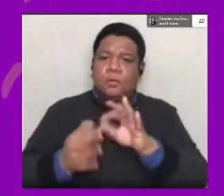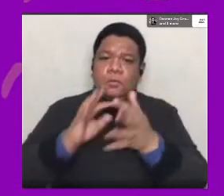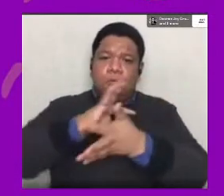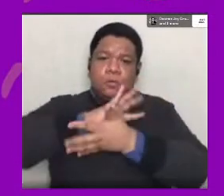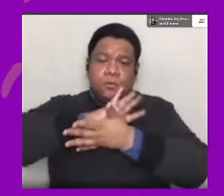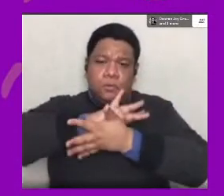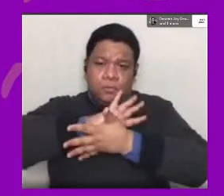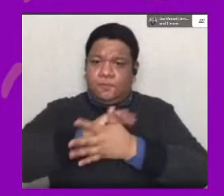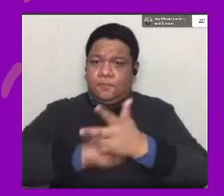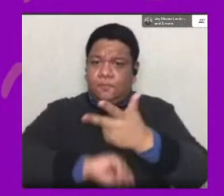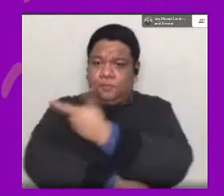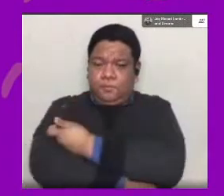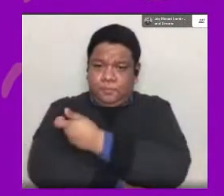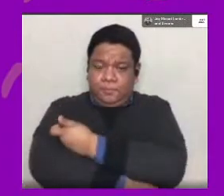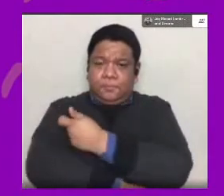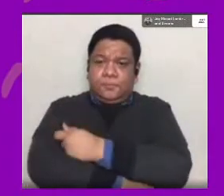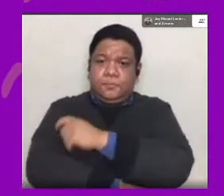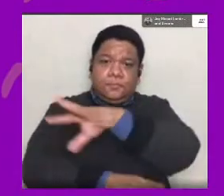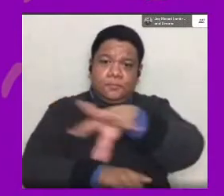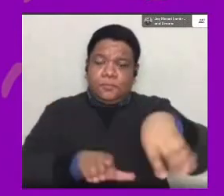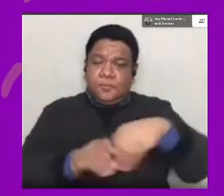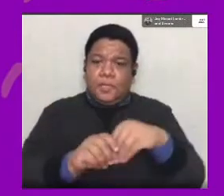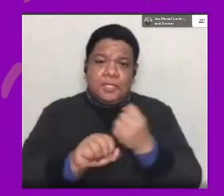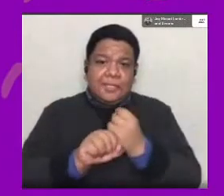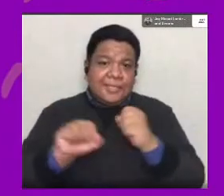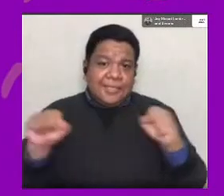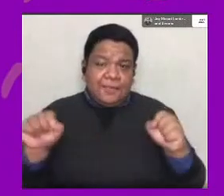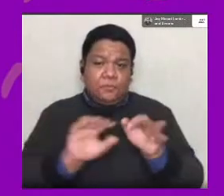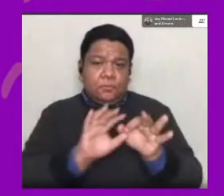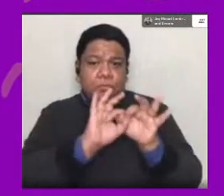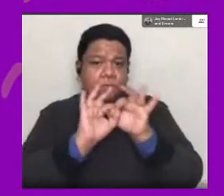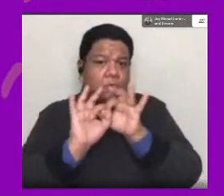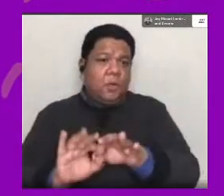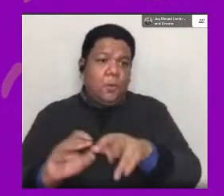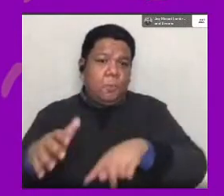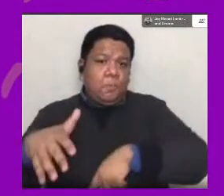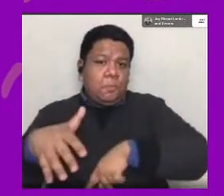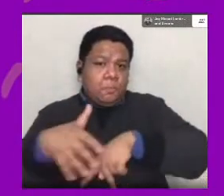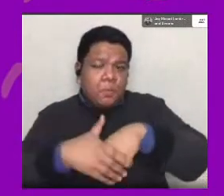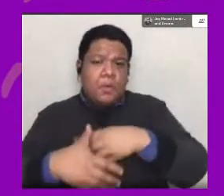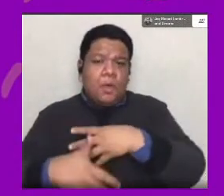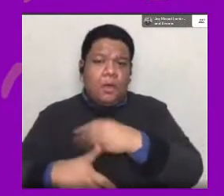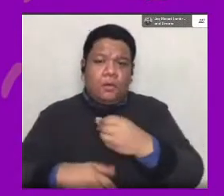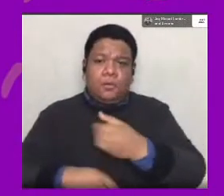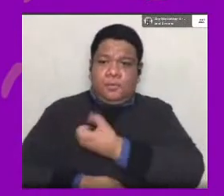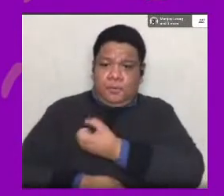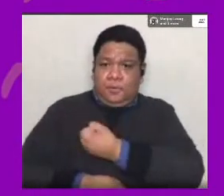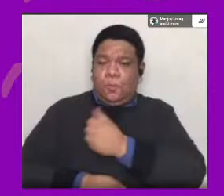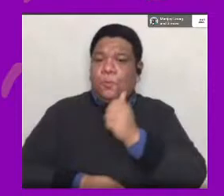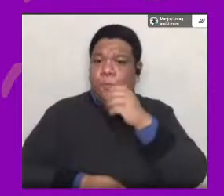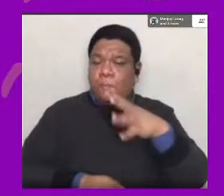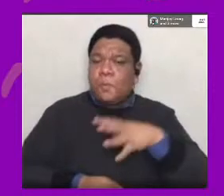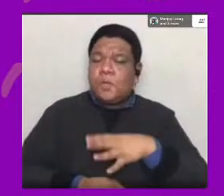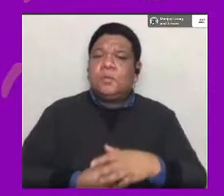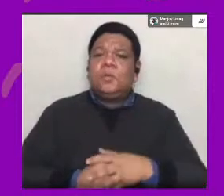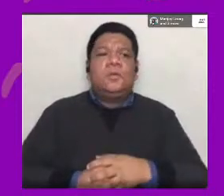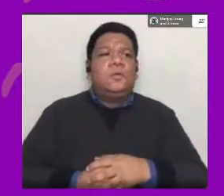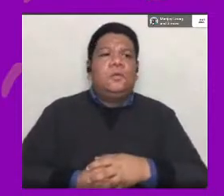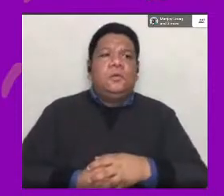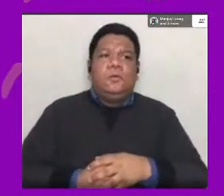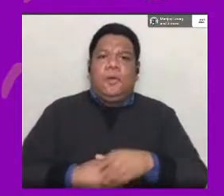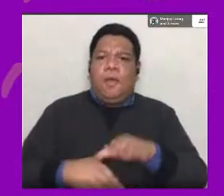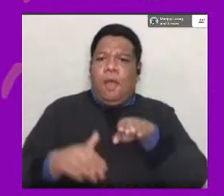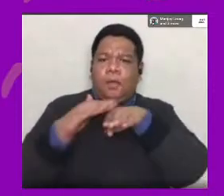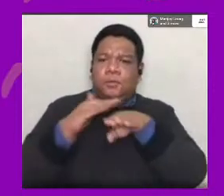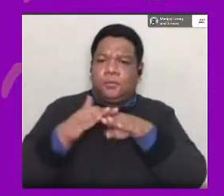COVID-19 vaccines, including safety in relation to pregnant and lactating women, access to relevant and